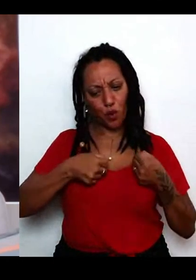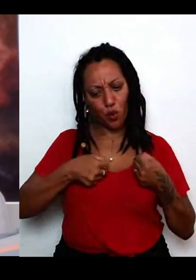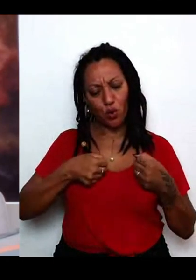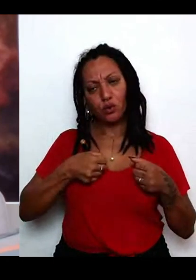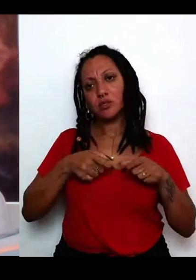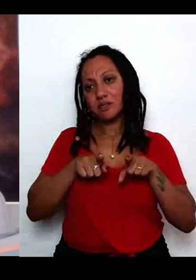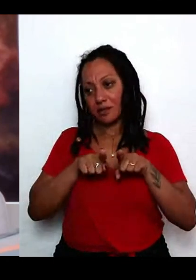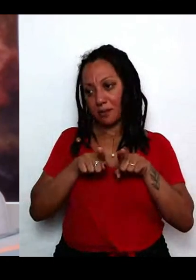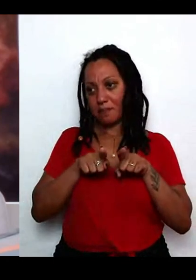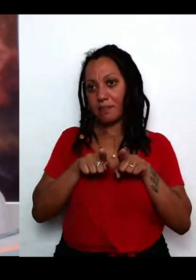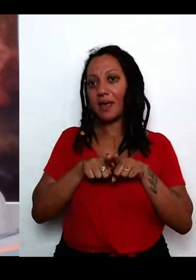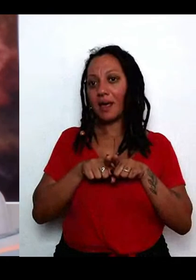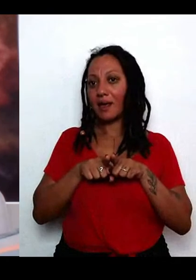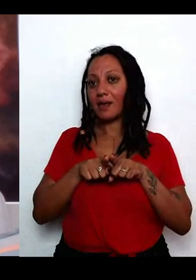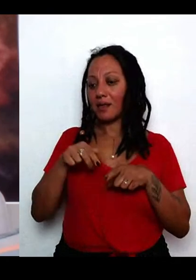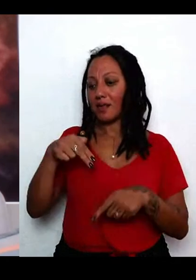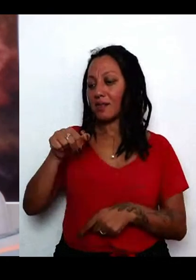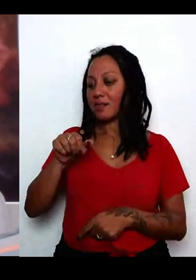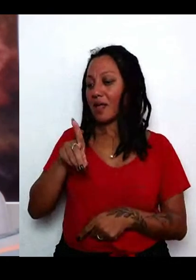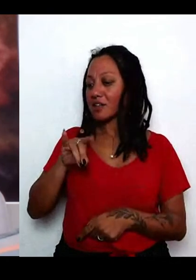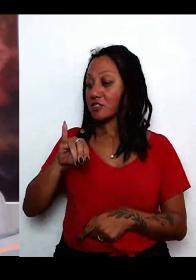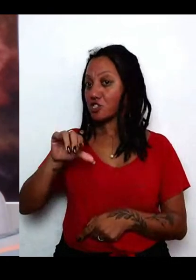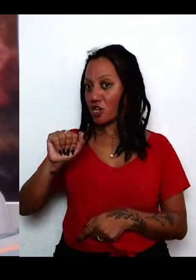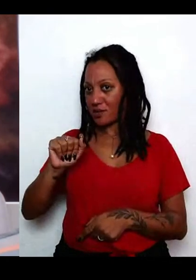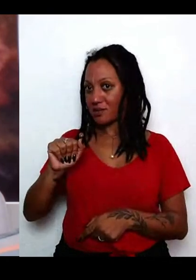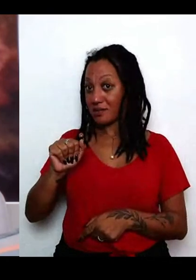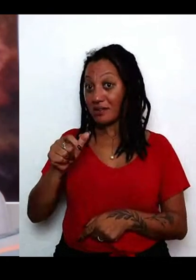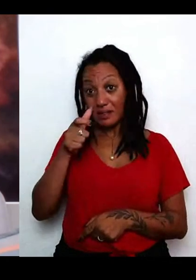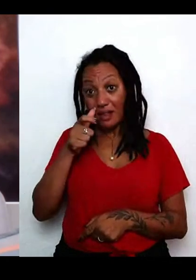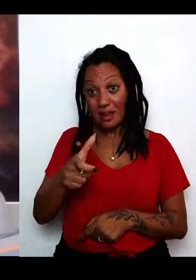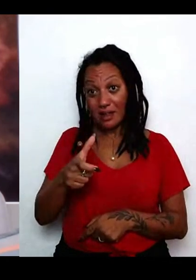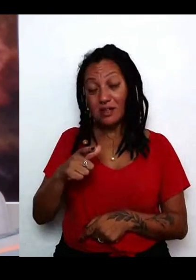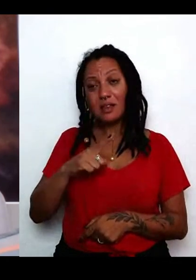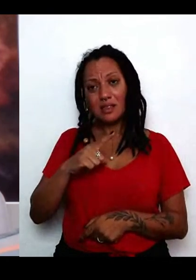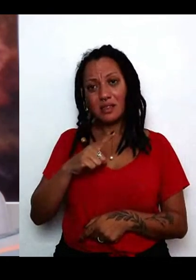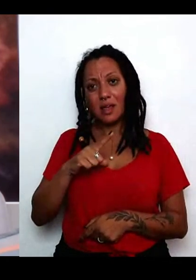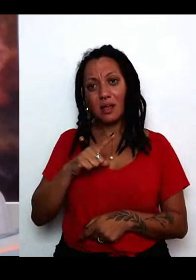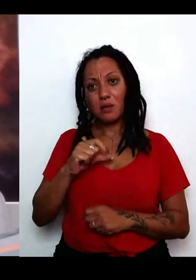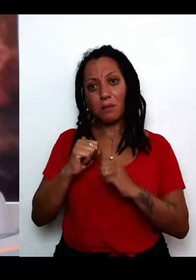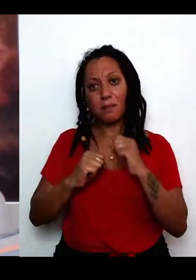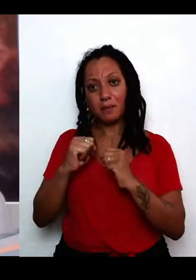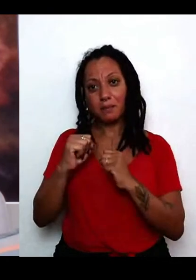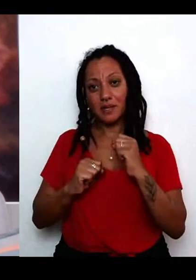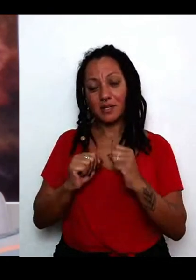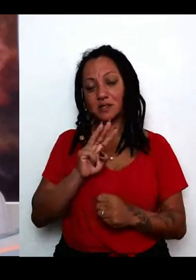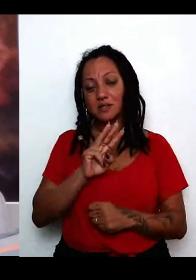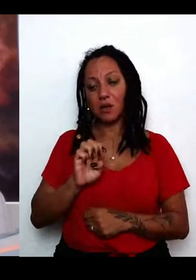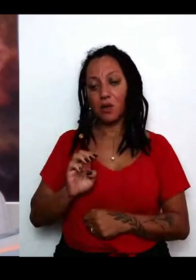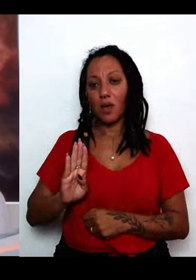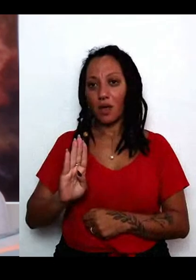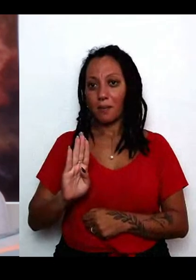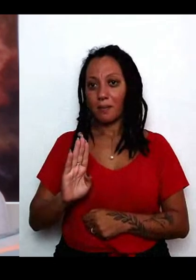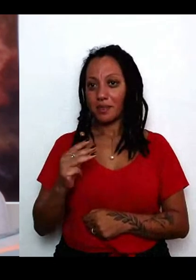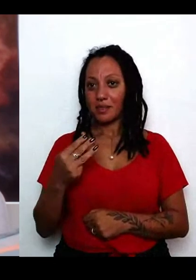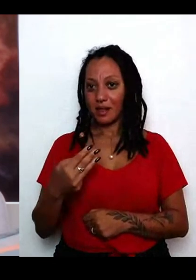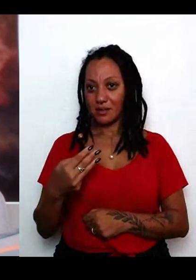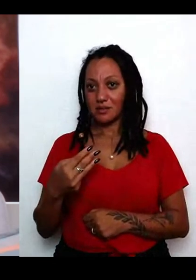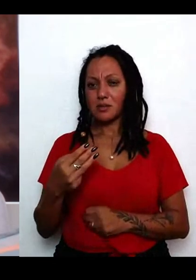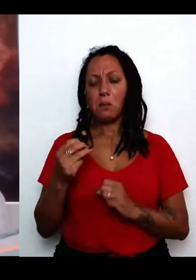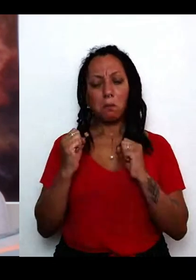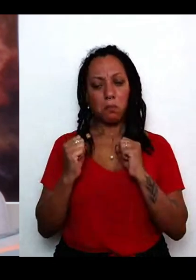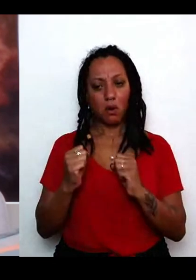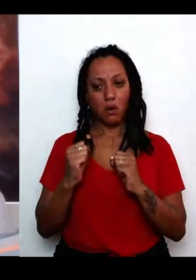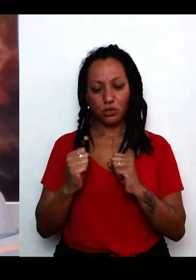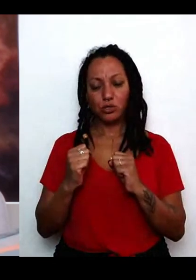3 company called dementi you can probably find it online you can go to their website dmniti